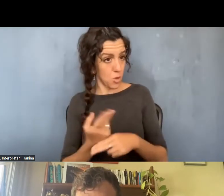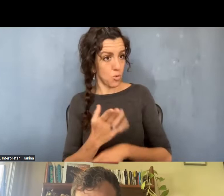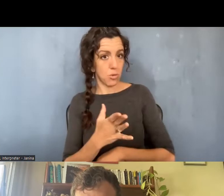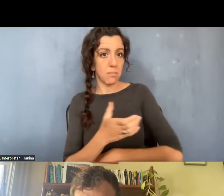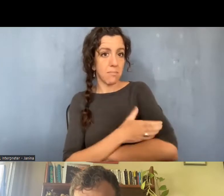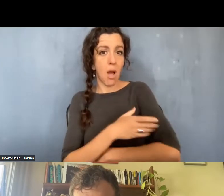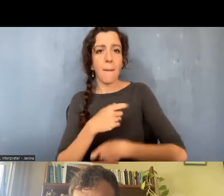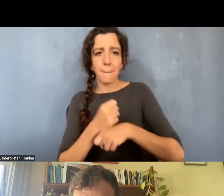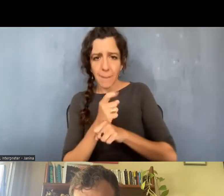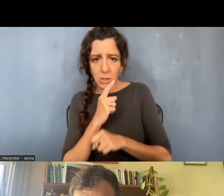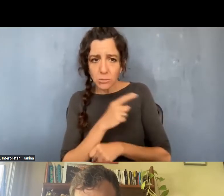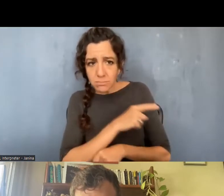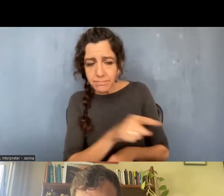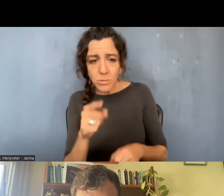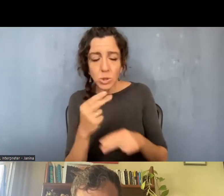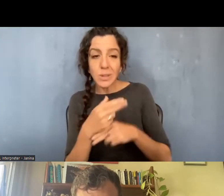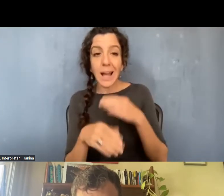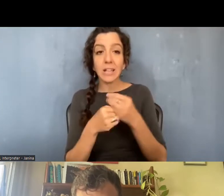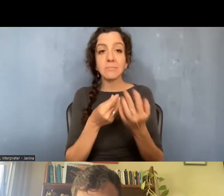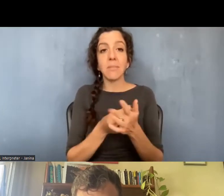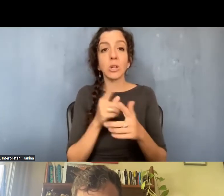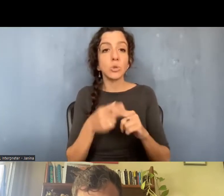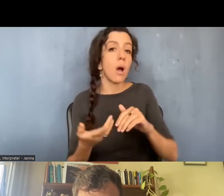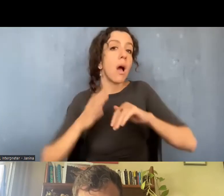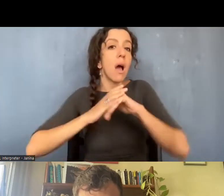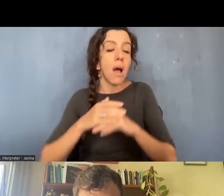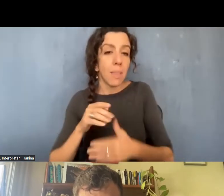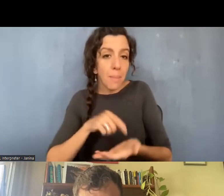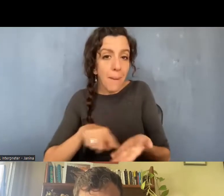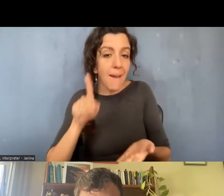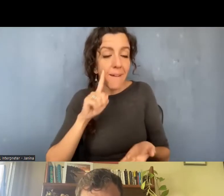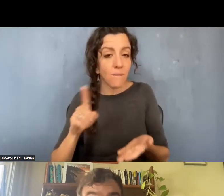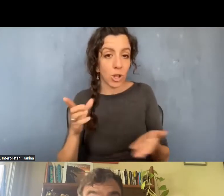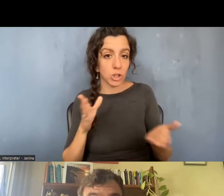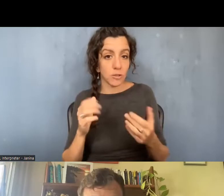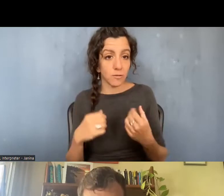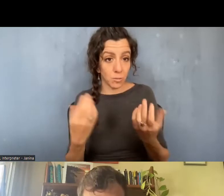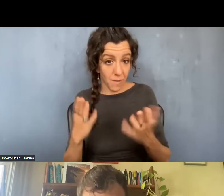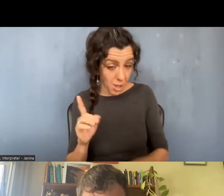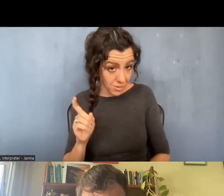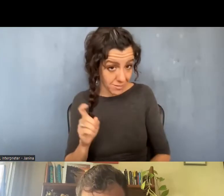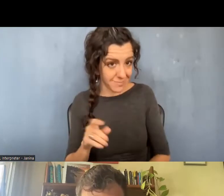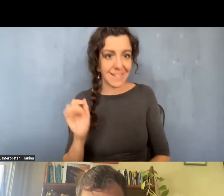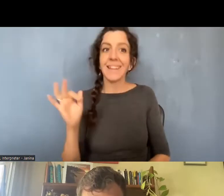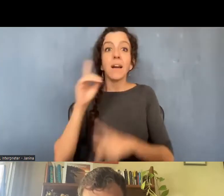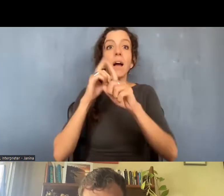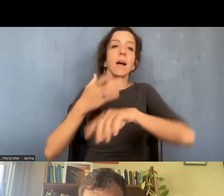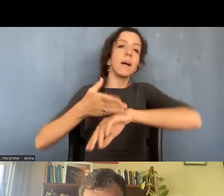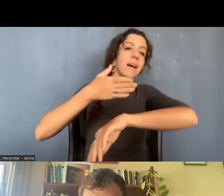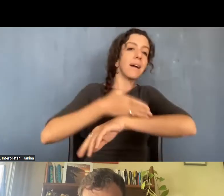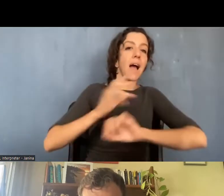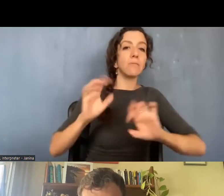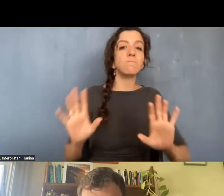AAAs use the additional funds to raise the wages of the service providers? If the goal is to improve and enhance